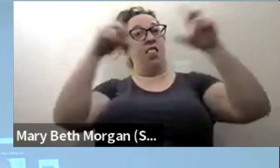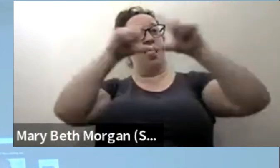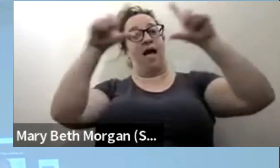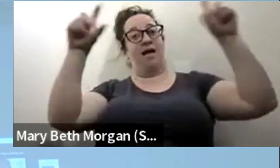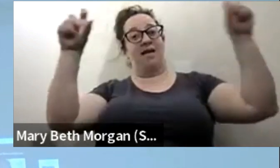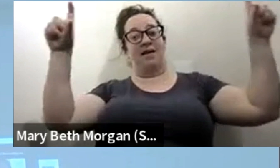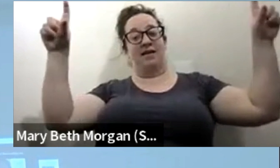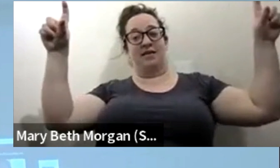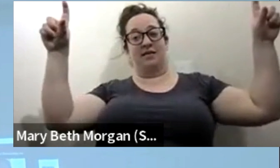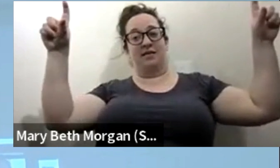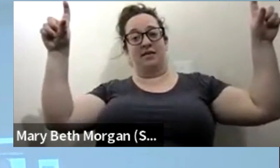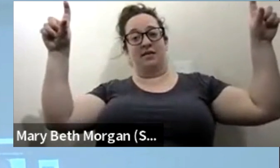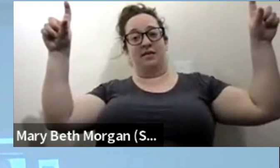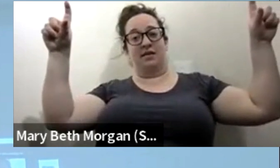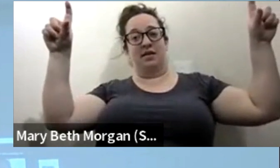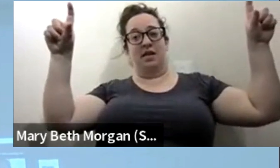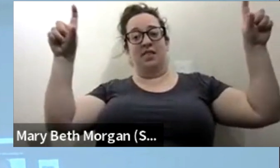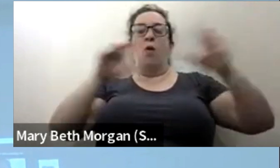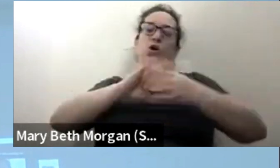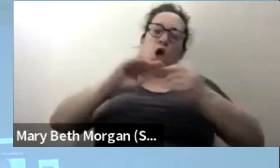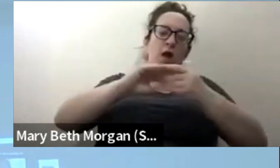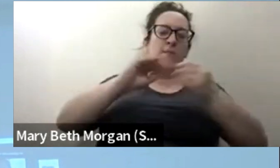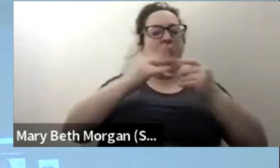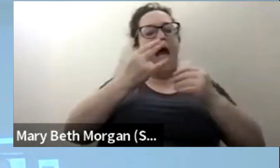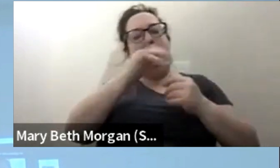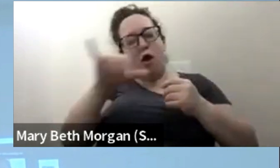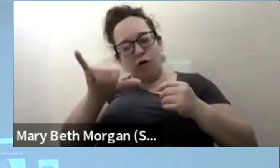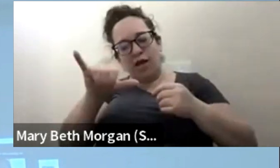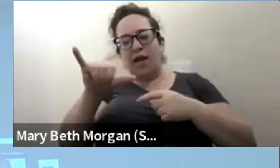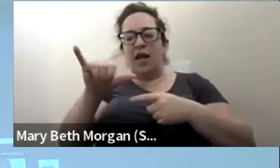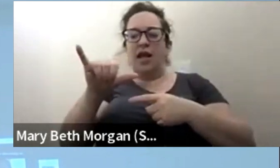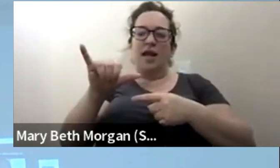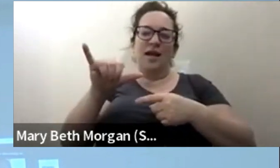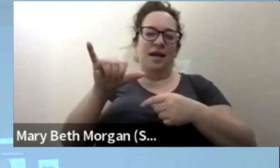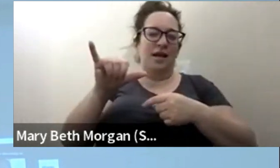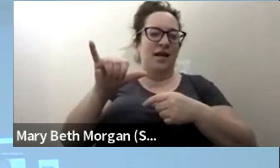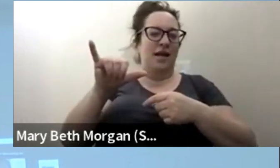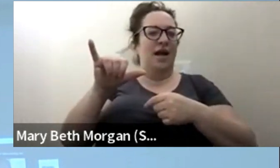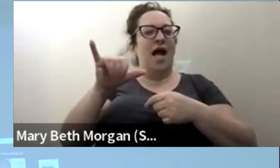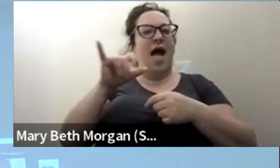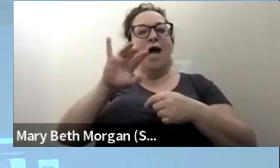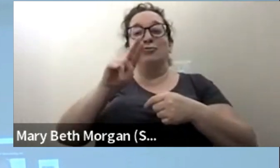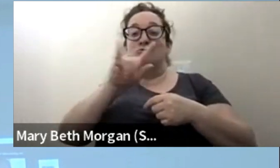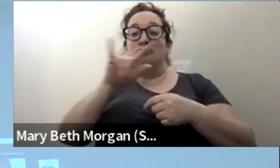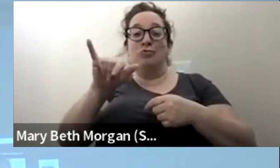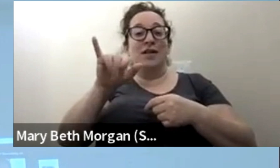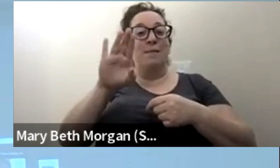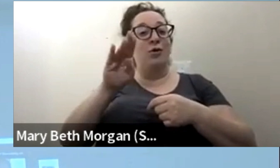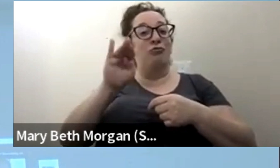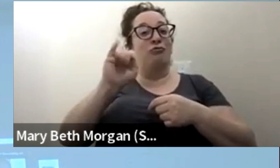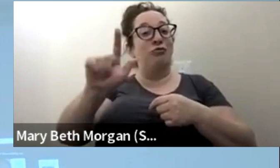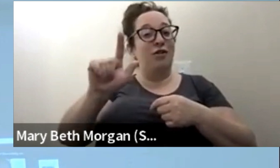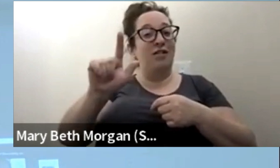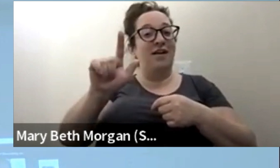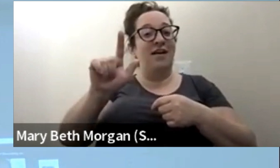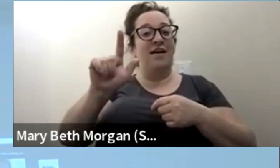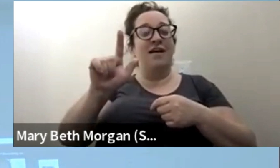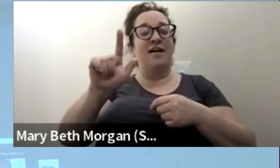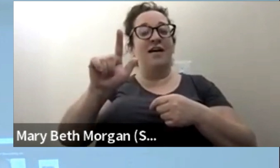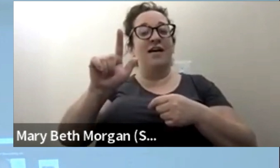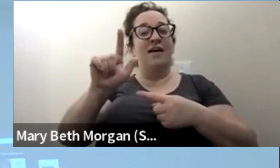it was very interesting. I saw a headline on the train here, and it was the usual going on and on about Harry, and